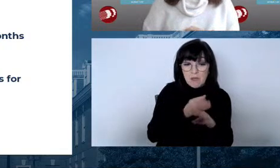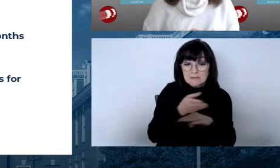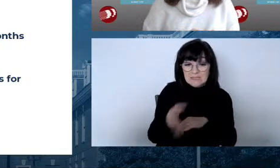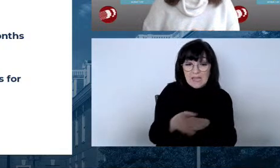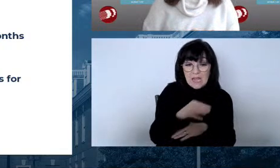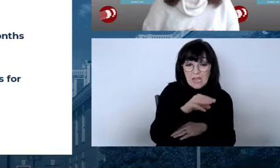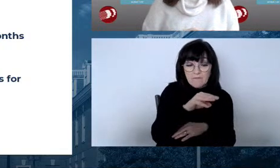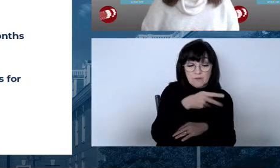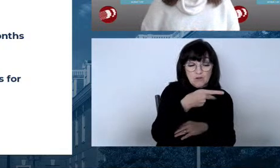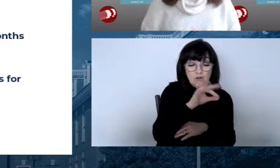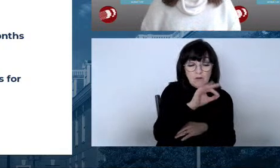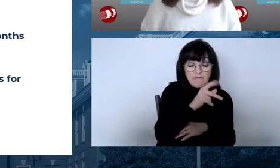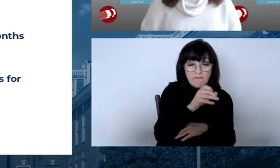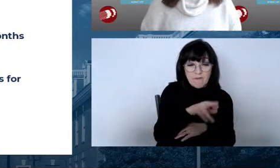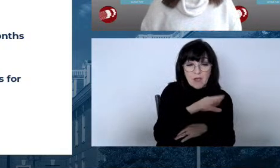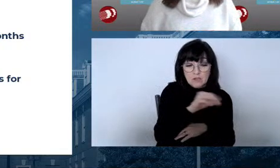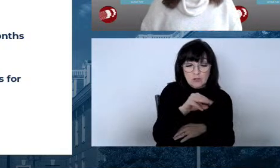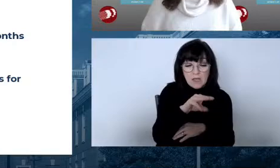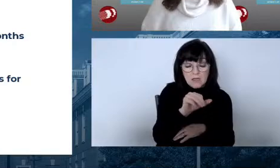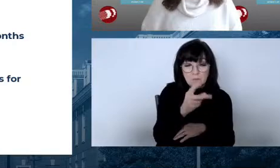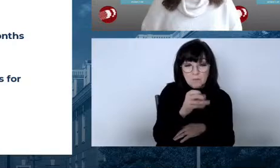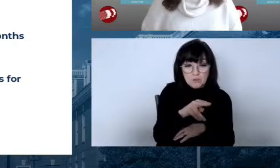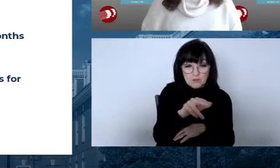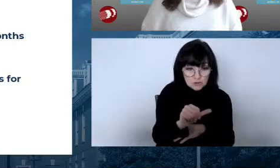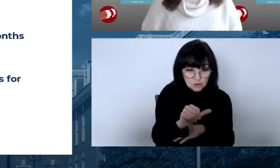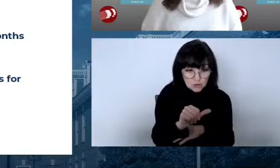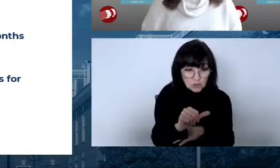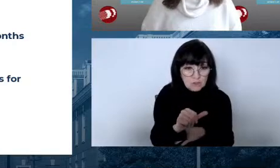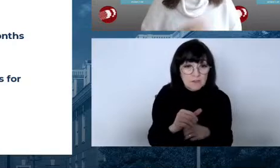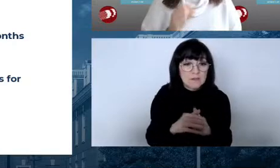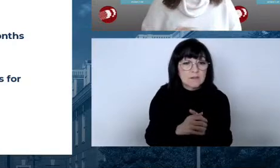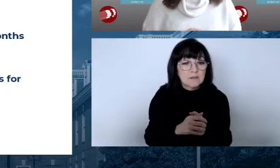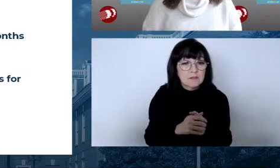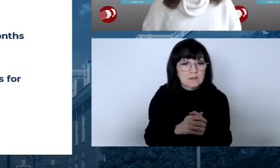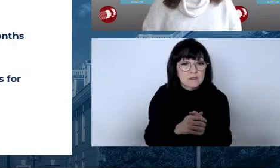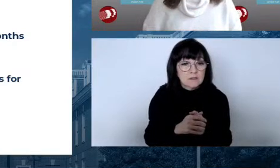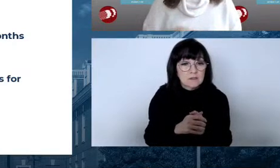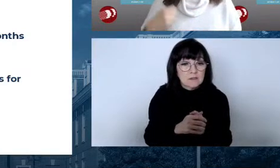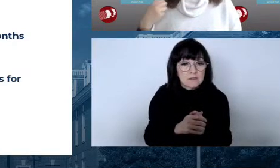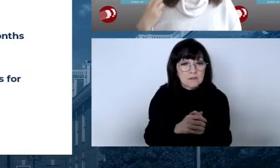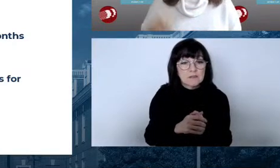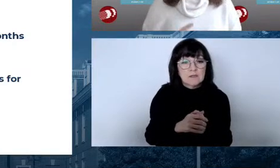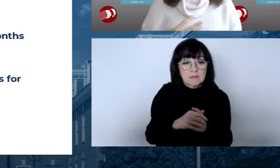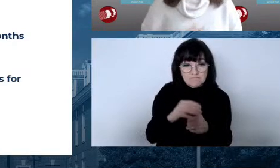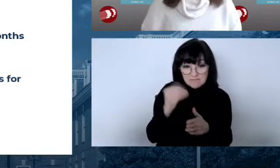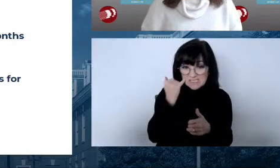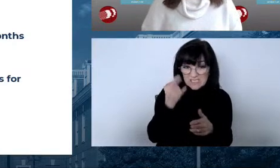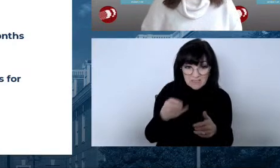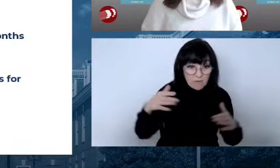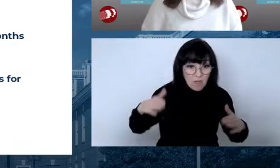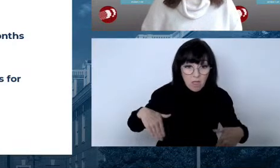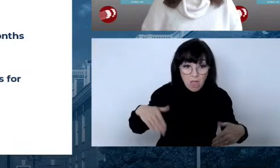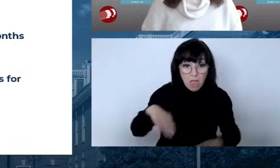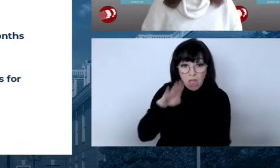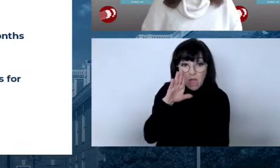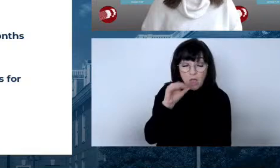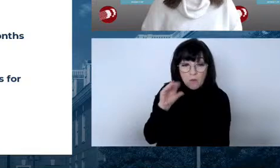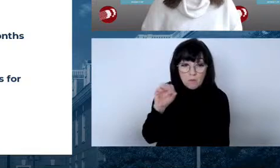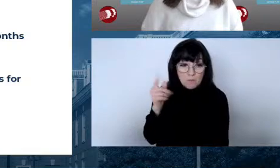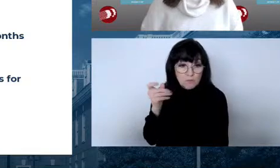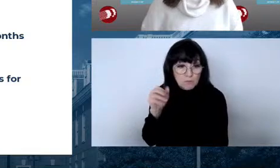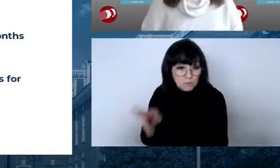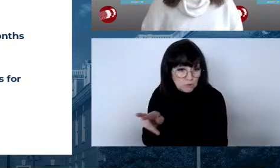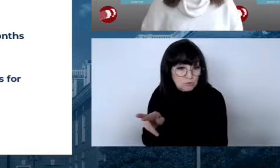no quarantine. If you have not had your booster dose, either dose 2 for J&J or dose 3 for Moderna and